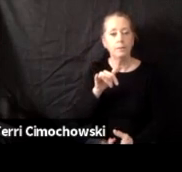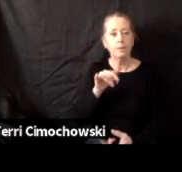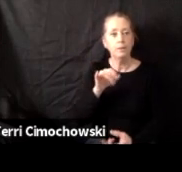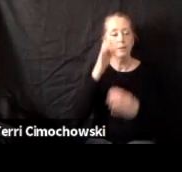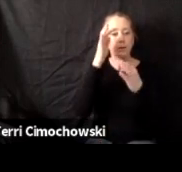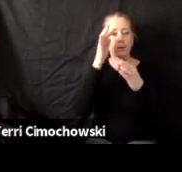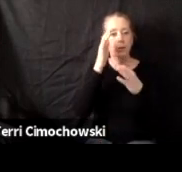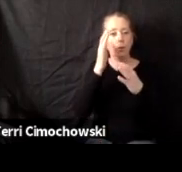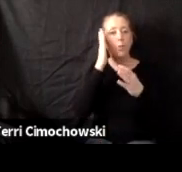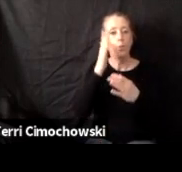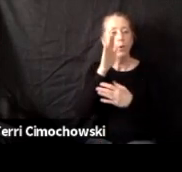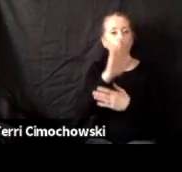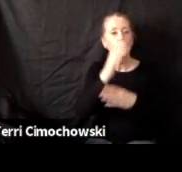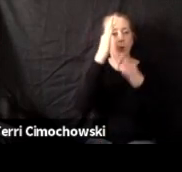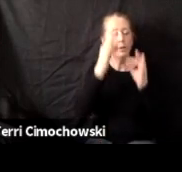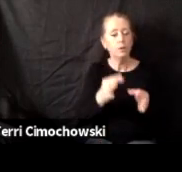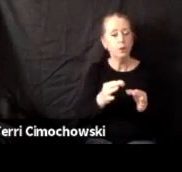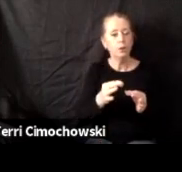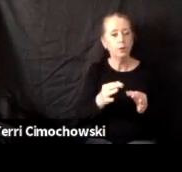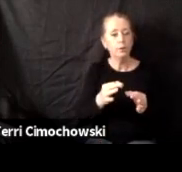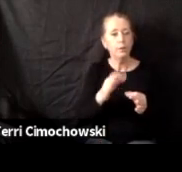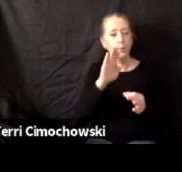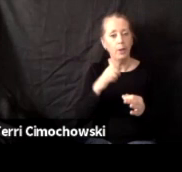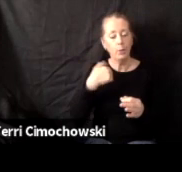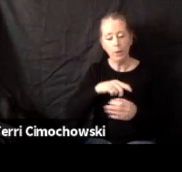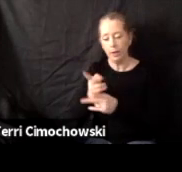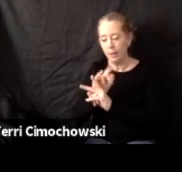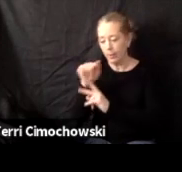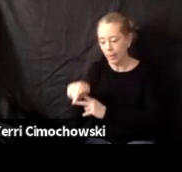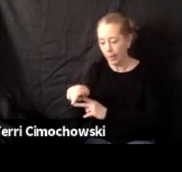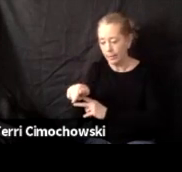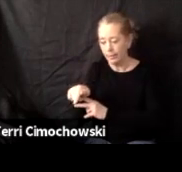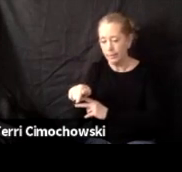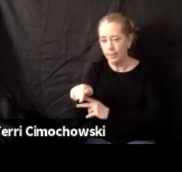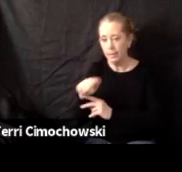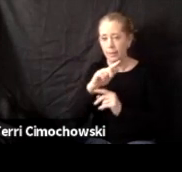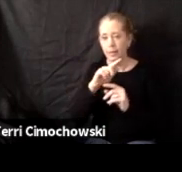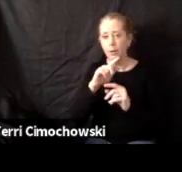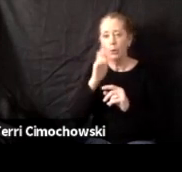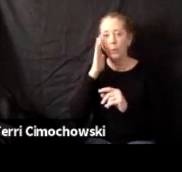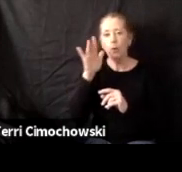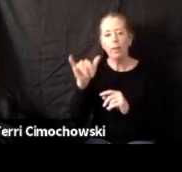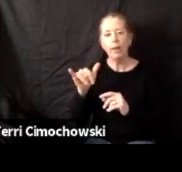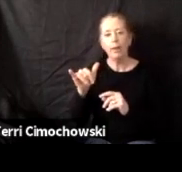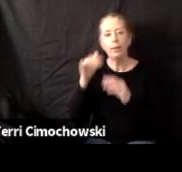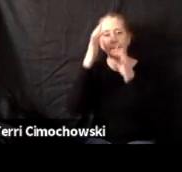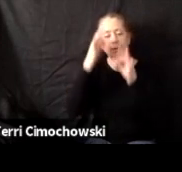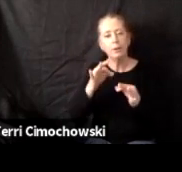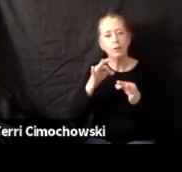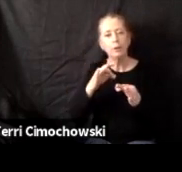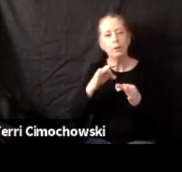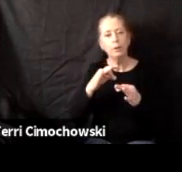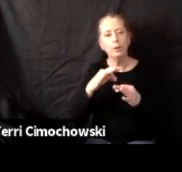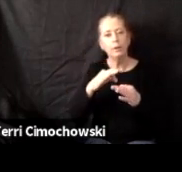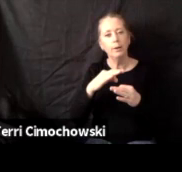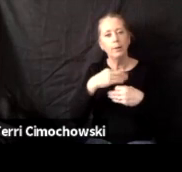school until the commitment later this spring be made by March 4th?